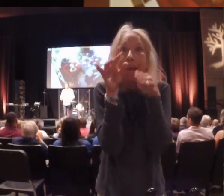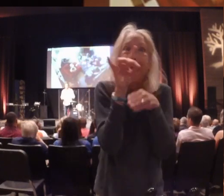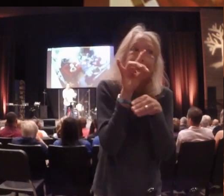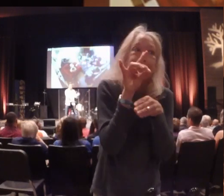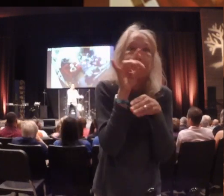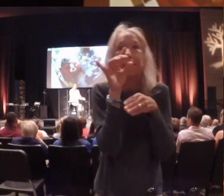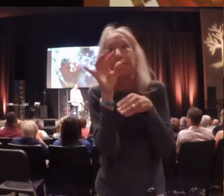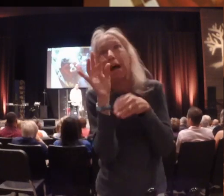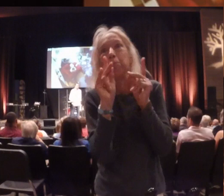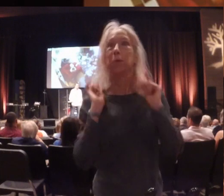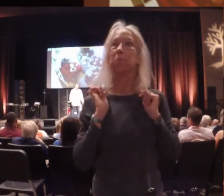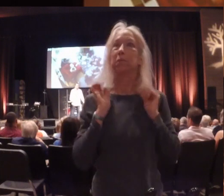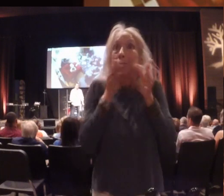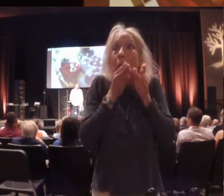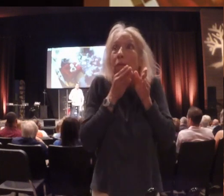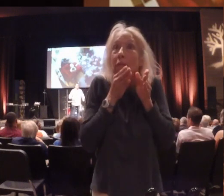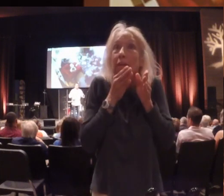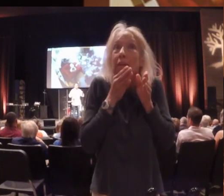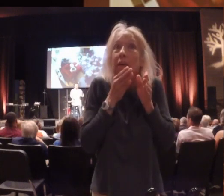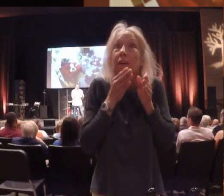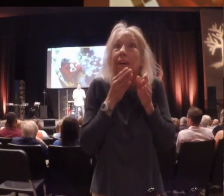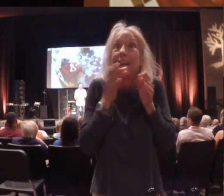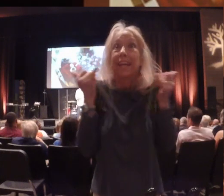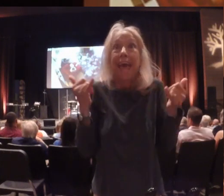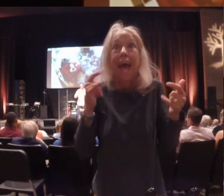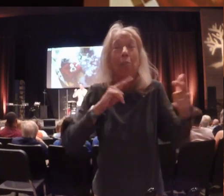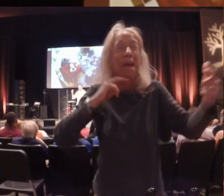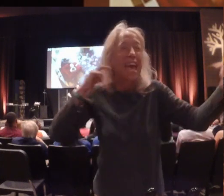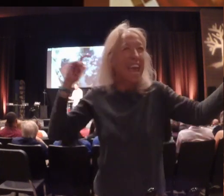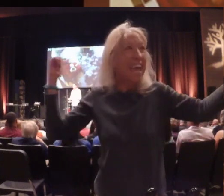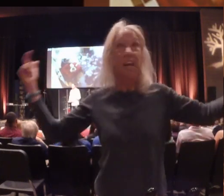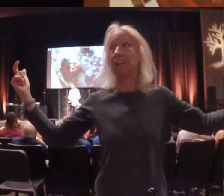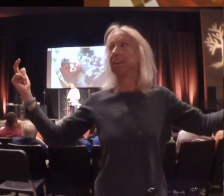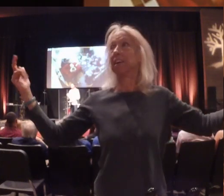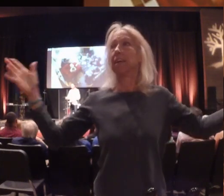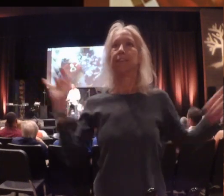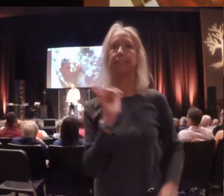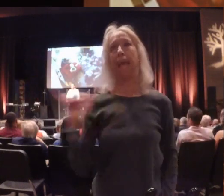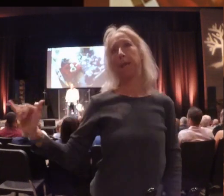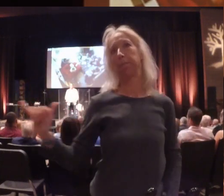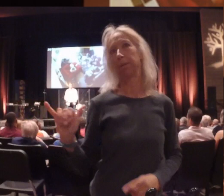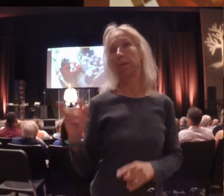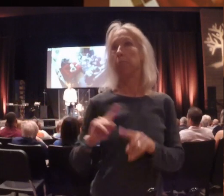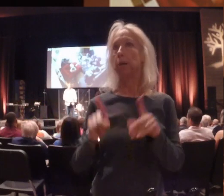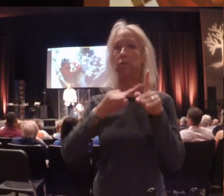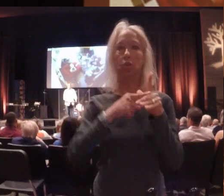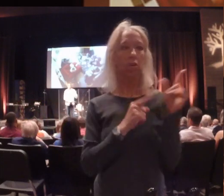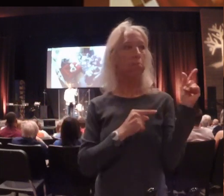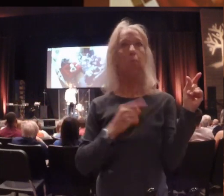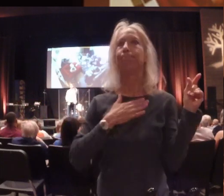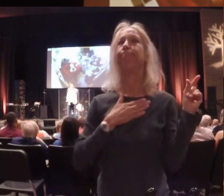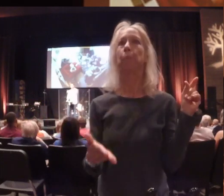It starts with small steps, everybody. We need to believe big and have that kind of faith, but we got to be willing